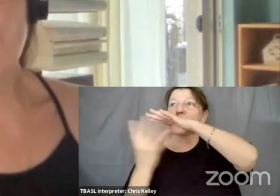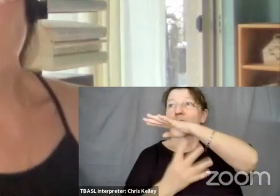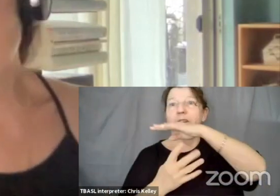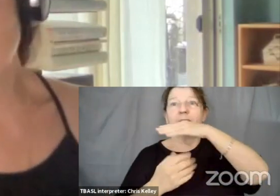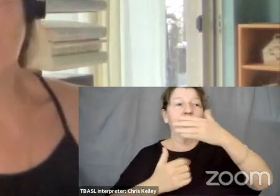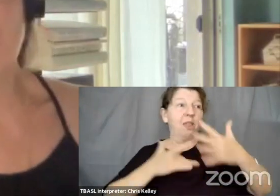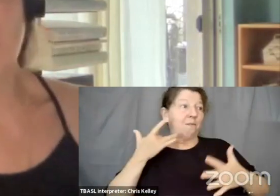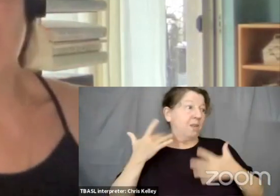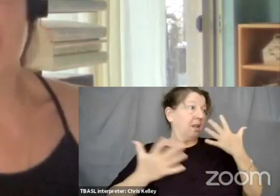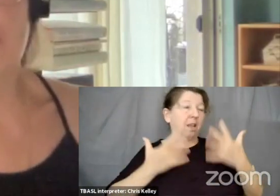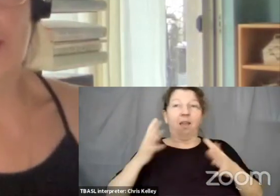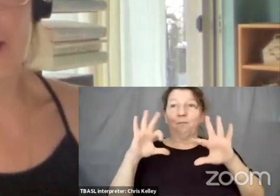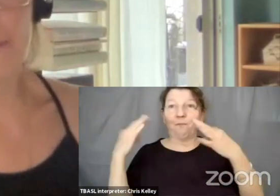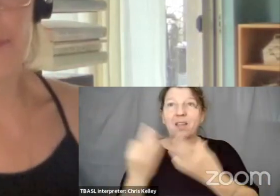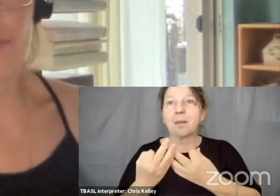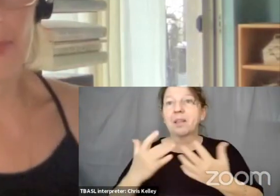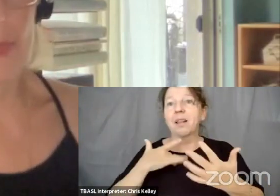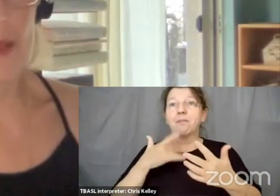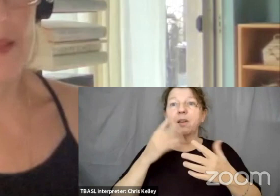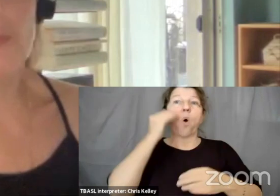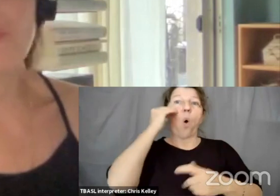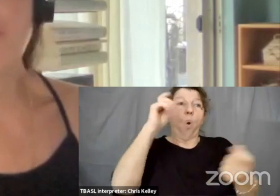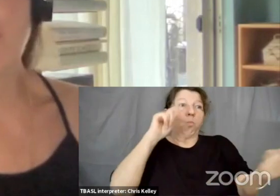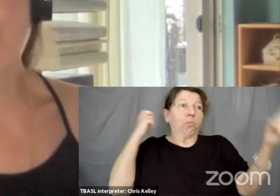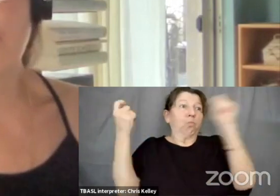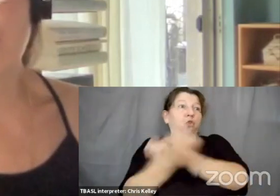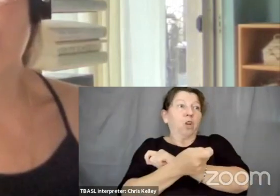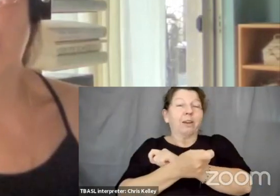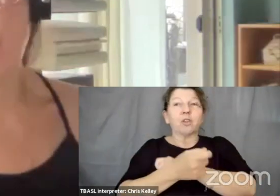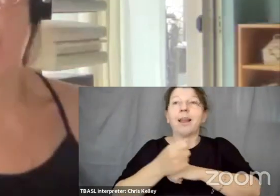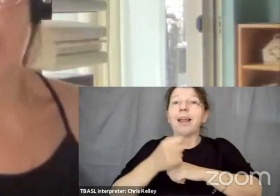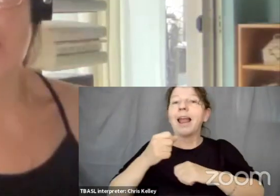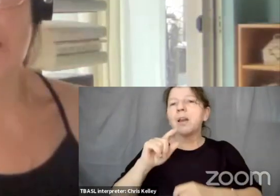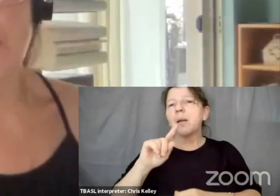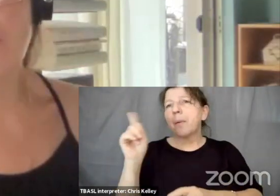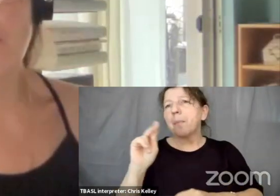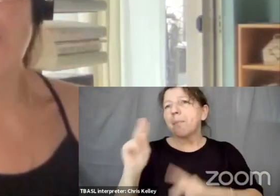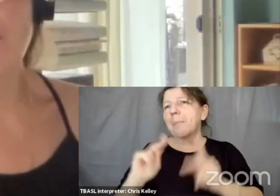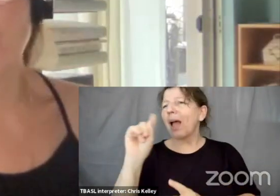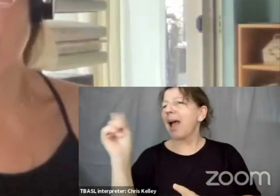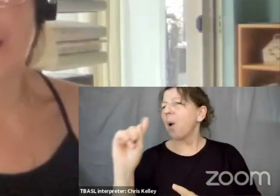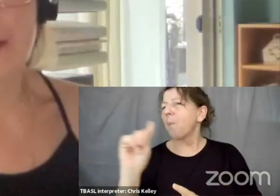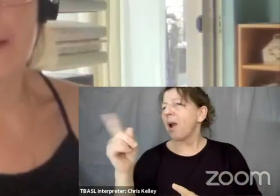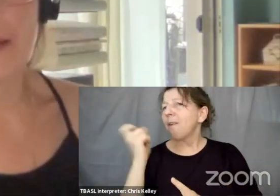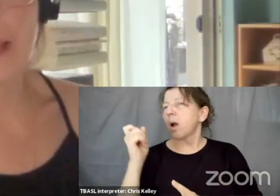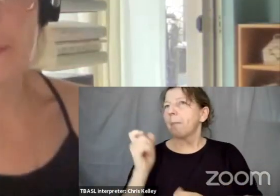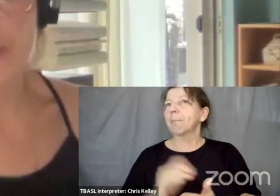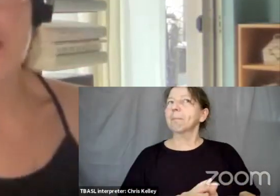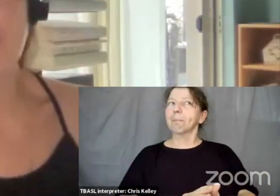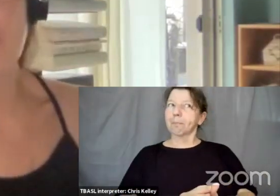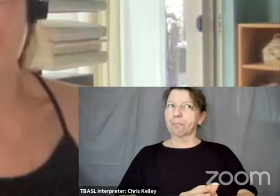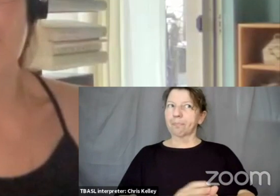where we say we're from is, the uprooting is something that I'm still dealing with, both as an Iraqi